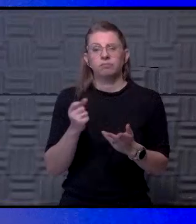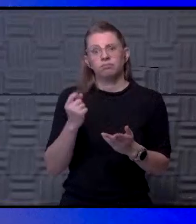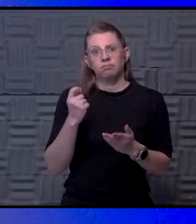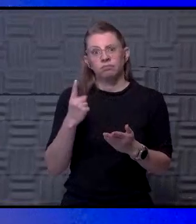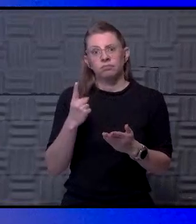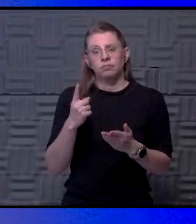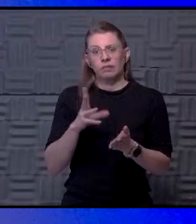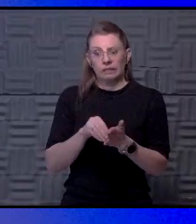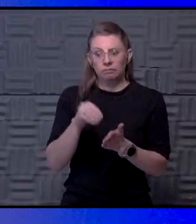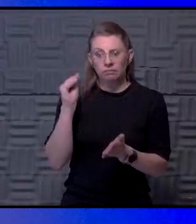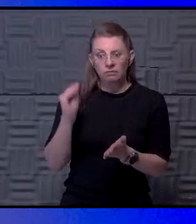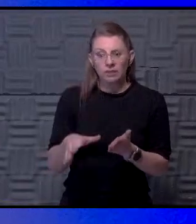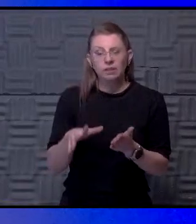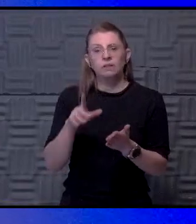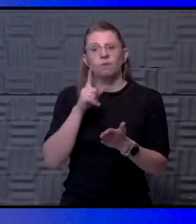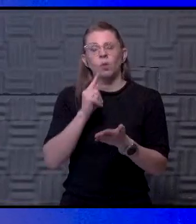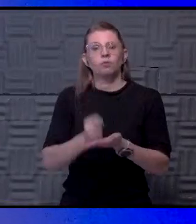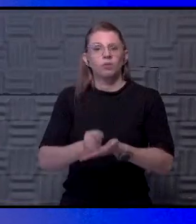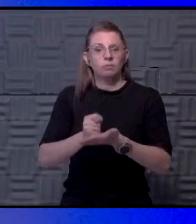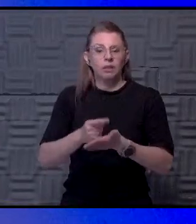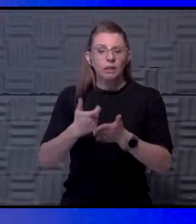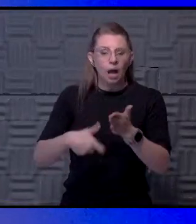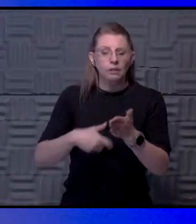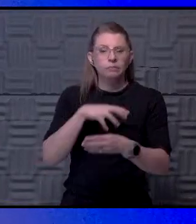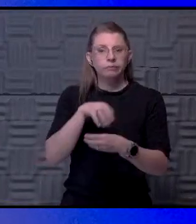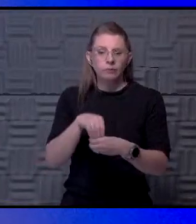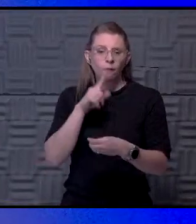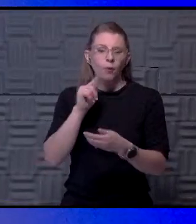the capital expense of the treatment and the cost, but